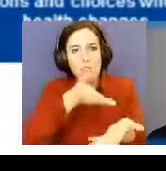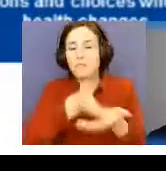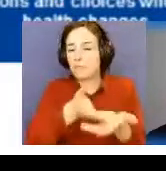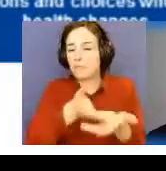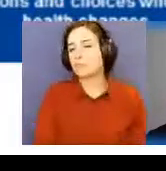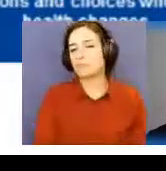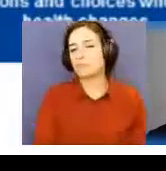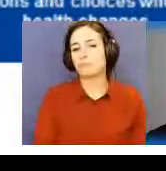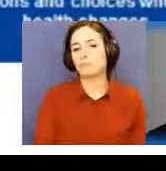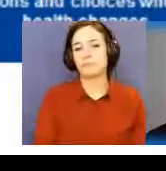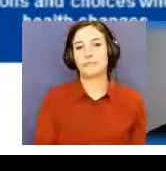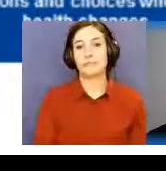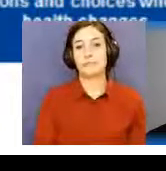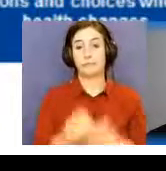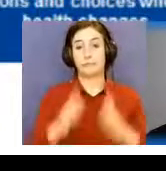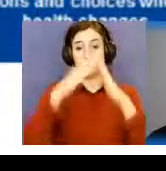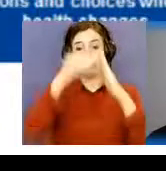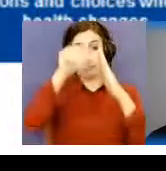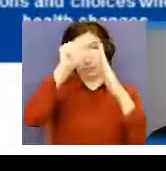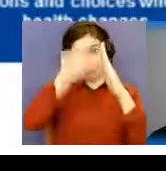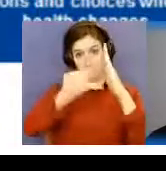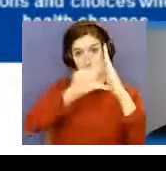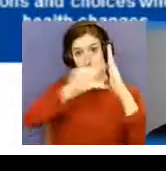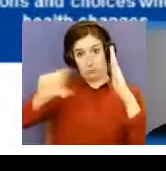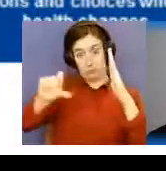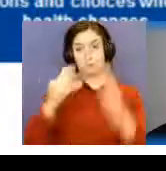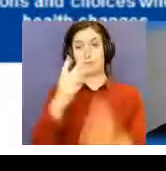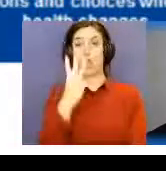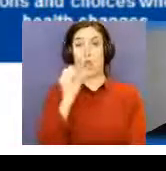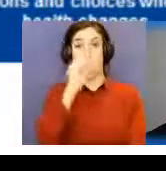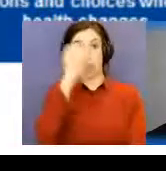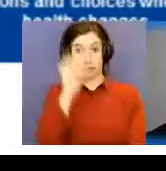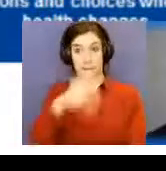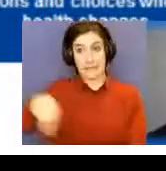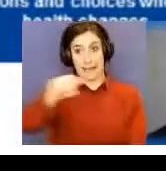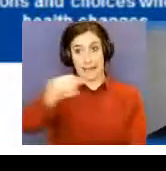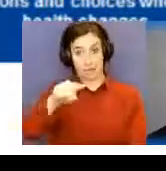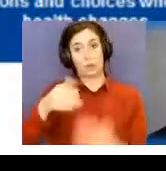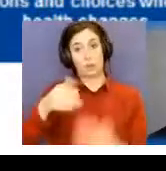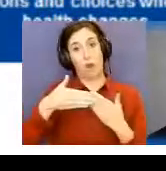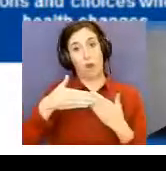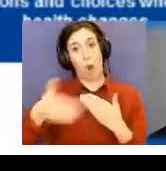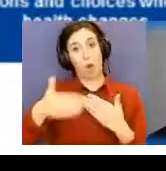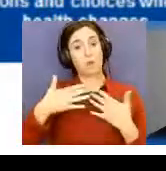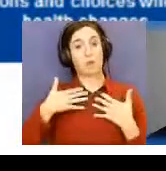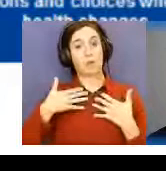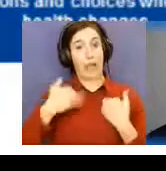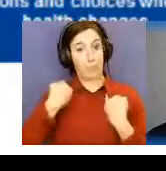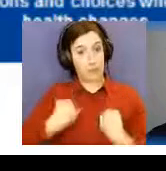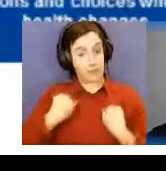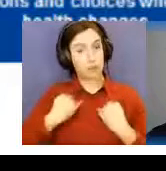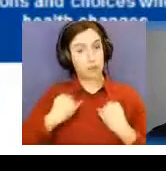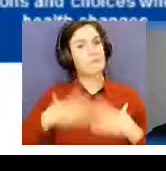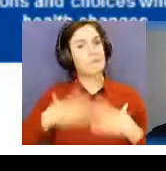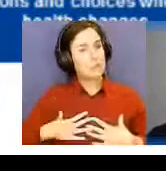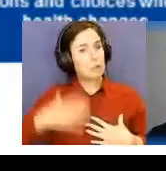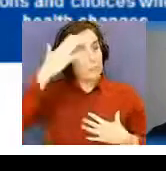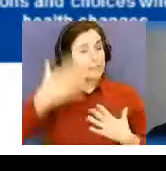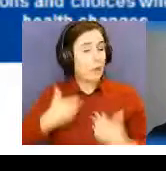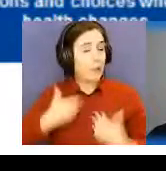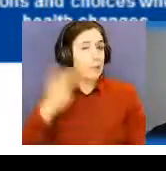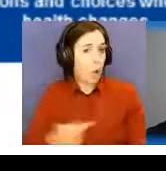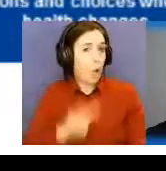The middle layer of the triangle there, 30% of the population, people living with long-term health, physical and mental health conditions. And